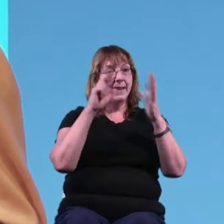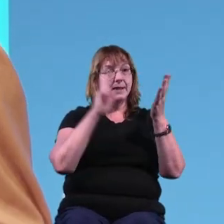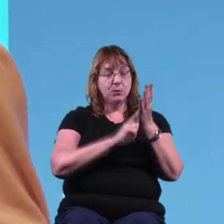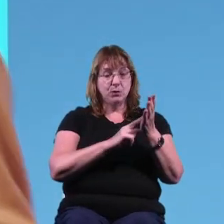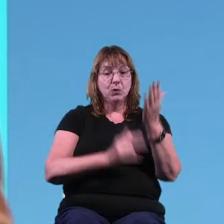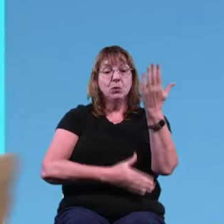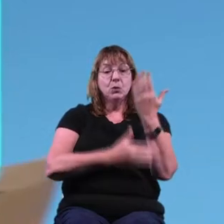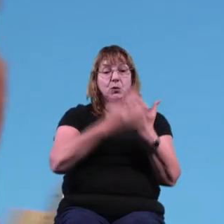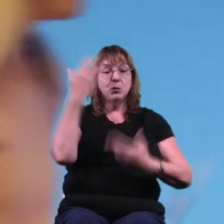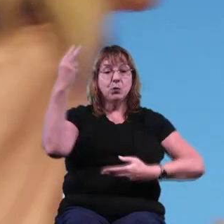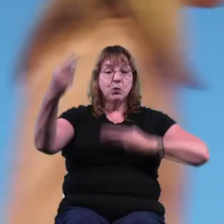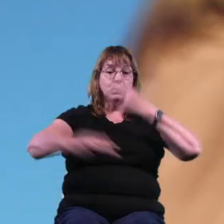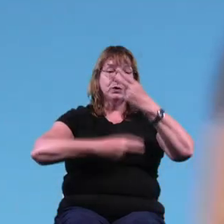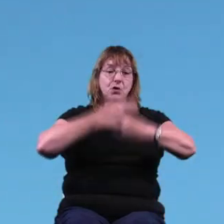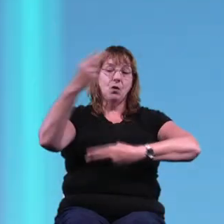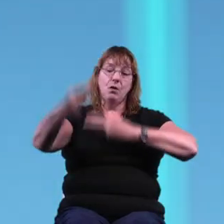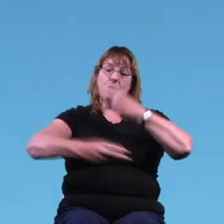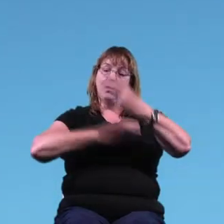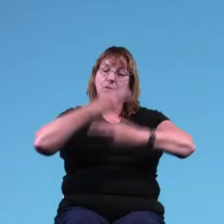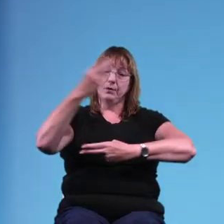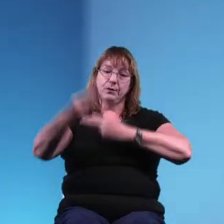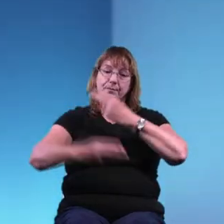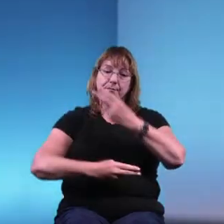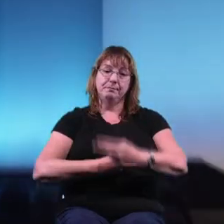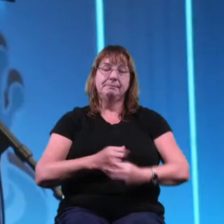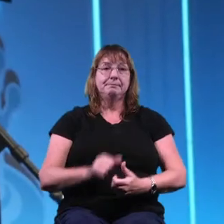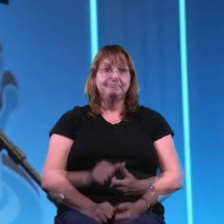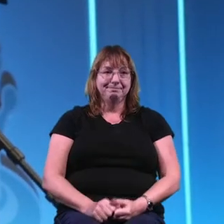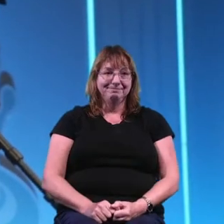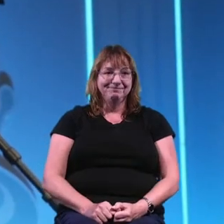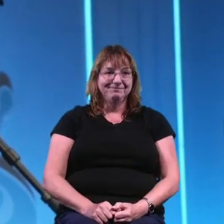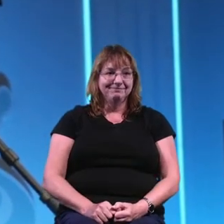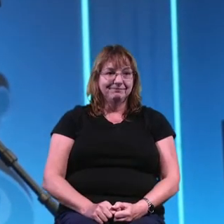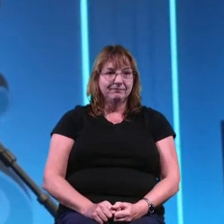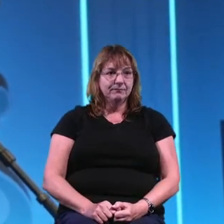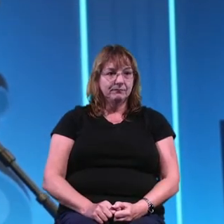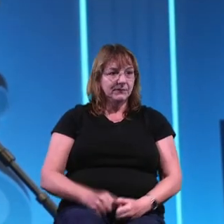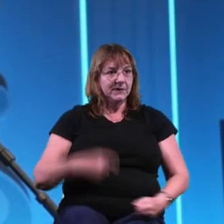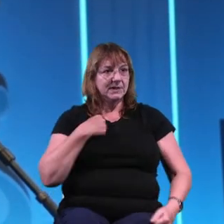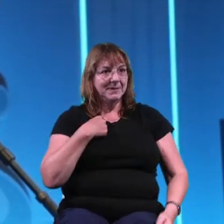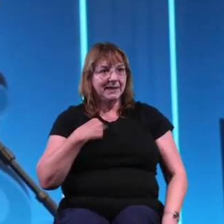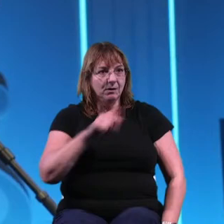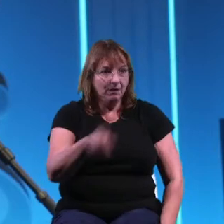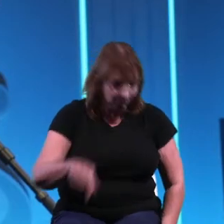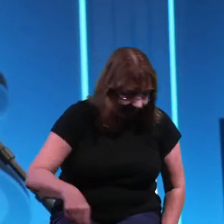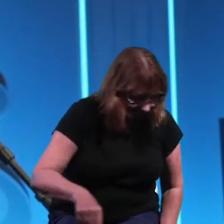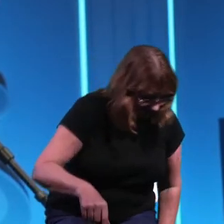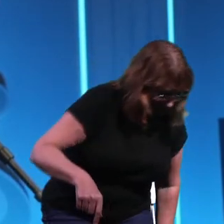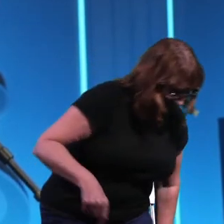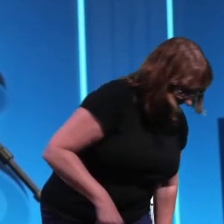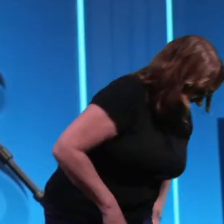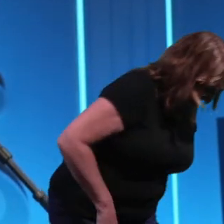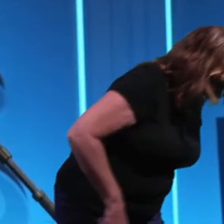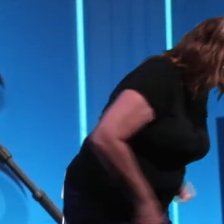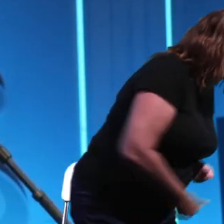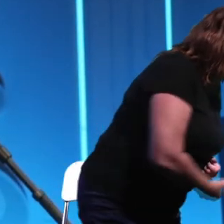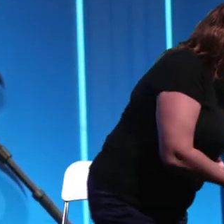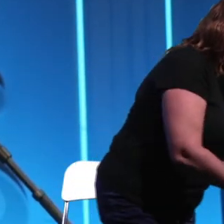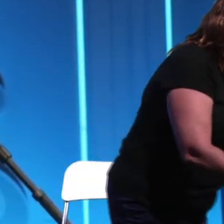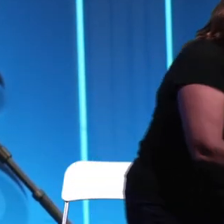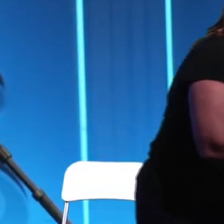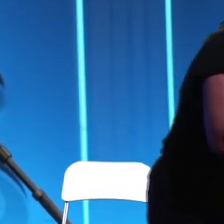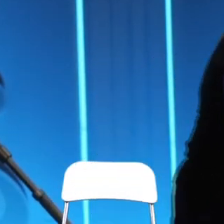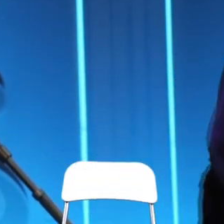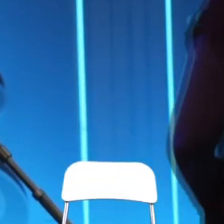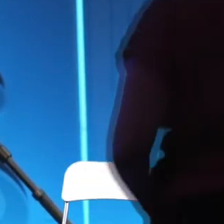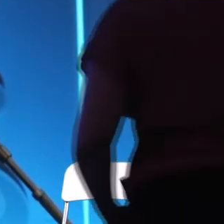song. We are going to learn a new song. In a few moments, we're going to be hearing from Psalm 95, and it says this: "Let us kneel before the Lord our